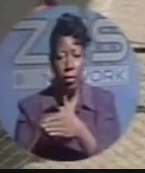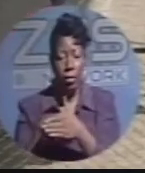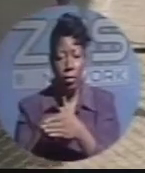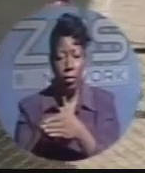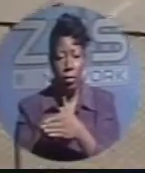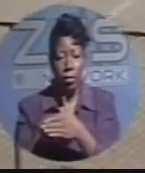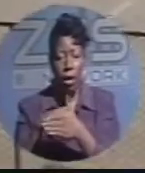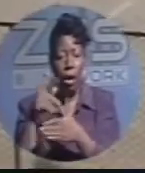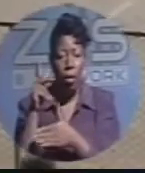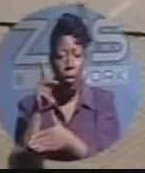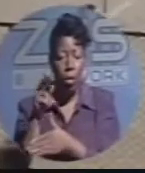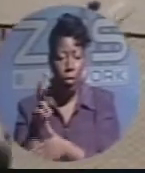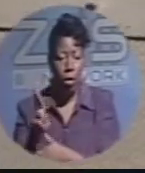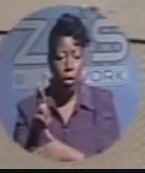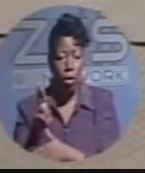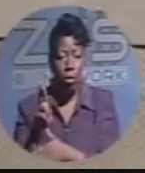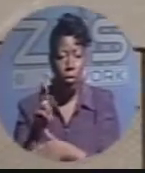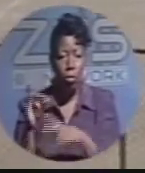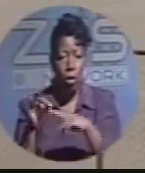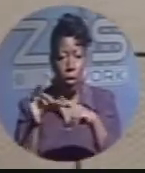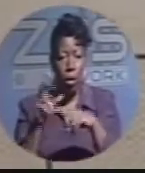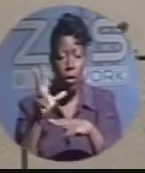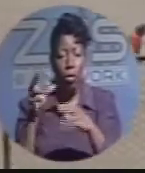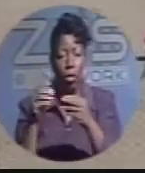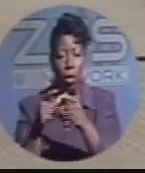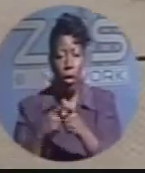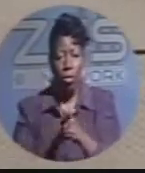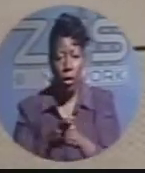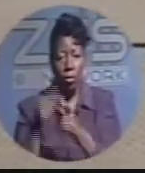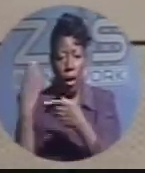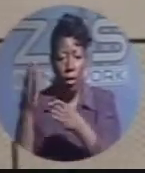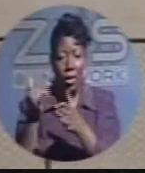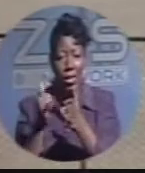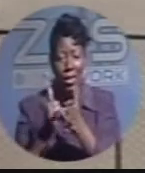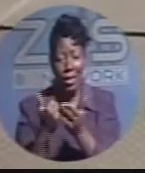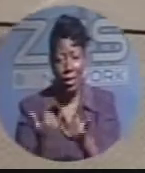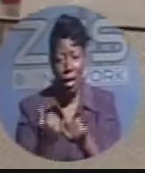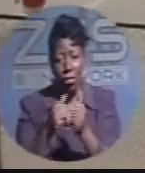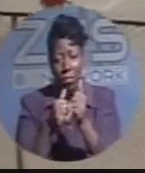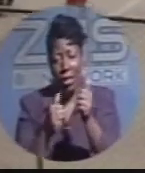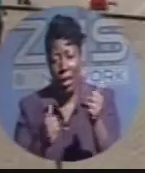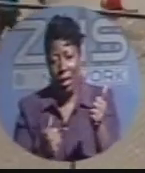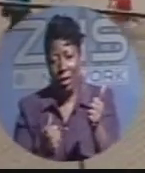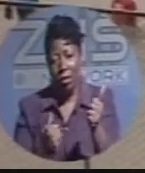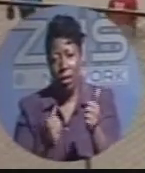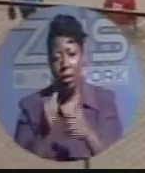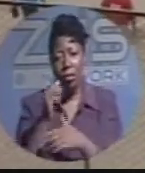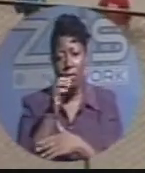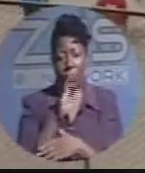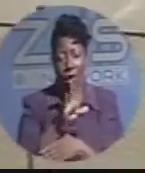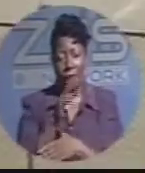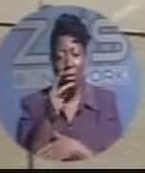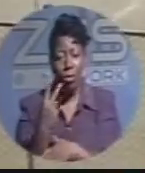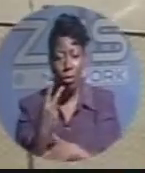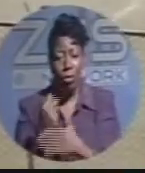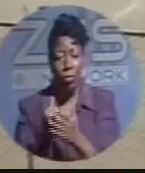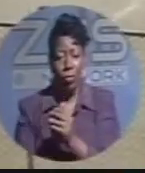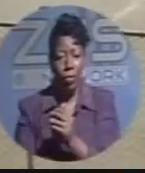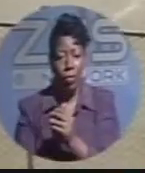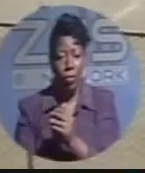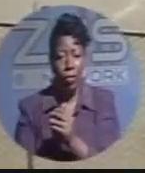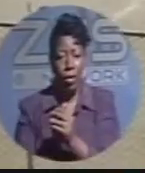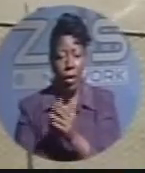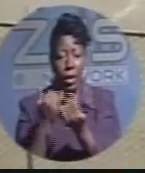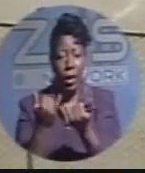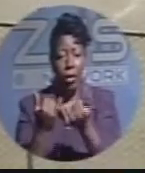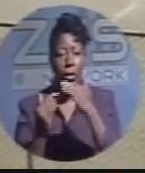Puerto Rico would score three more runs. The Bahamas now trailing Puerto Rico 5-2. Now in the top